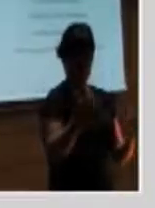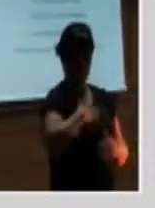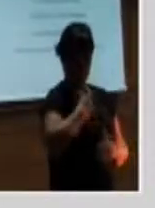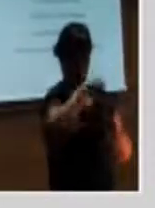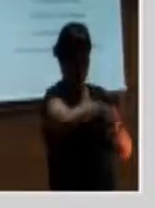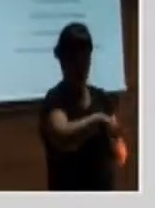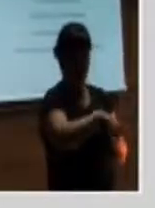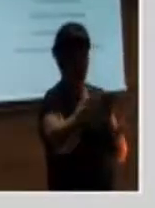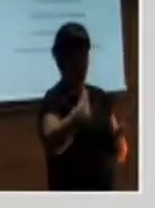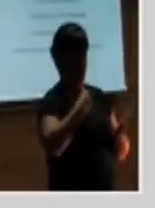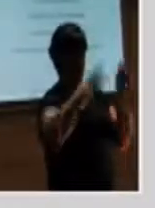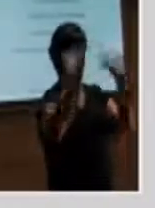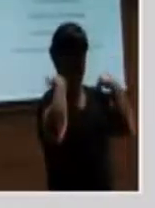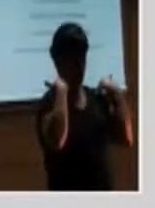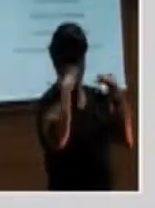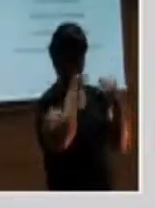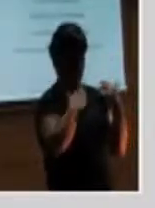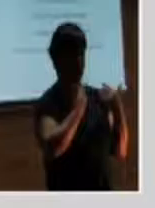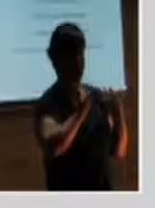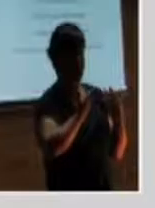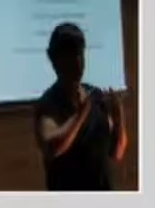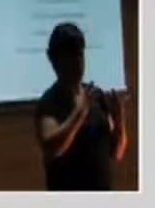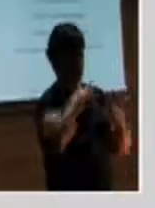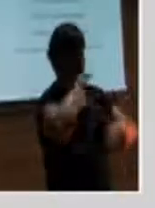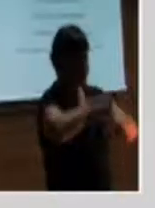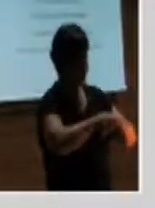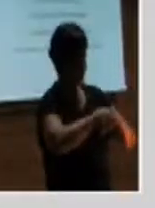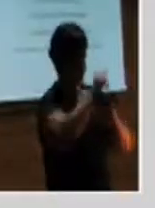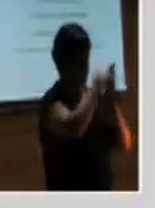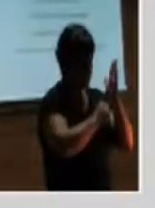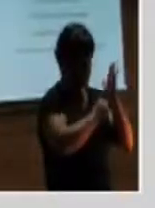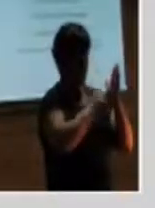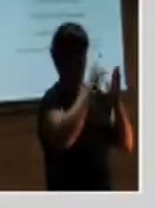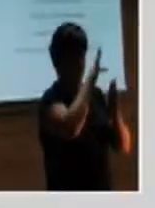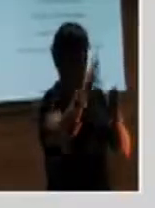for making them available. And an example of how they do that